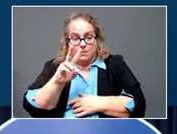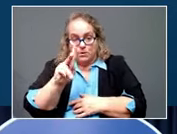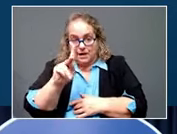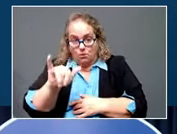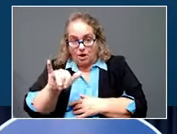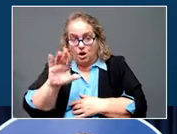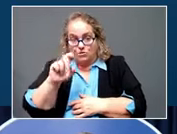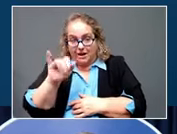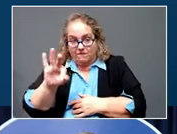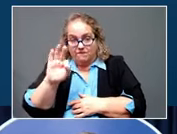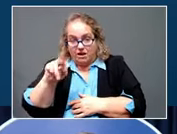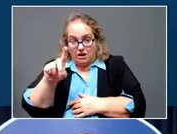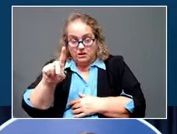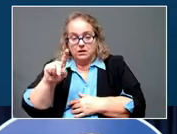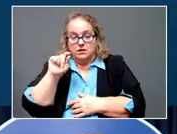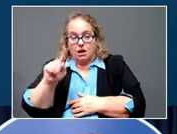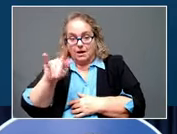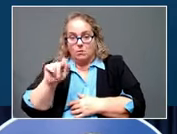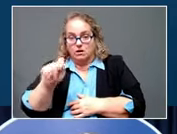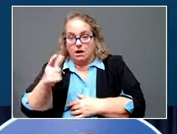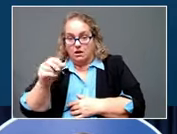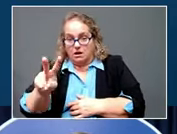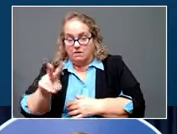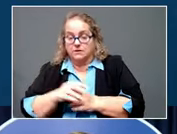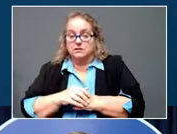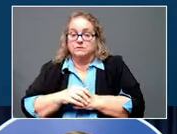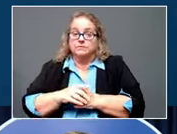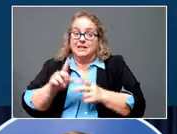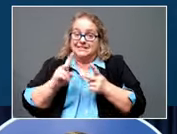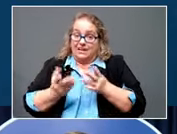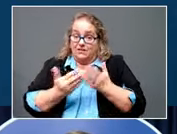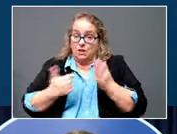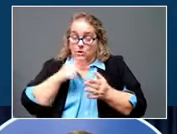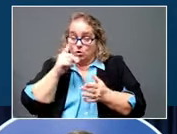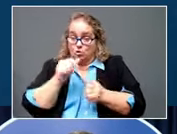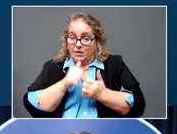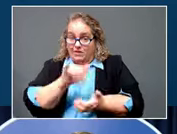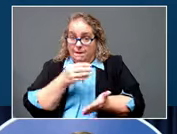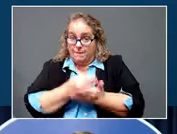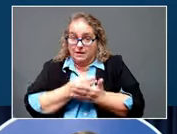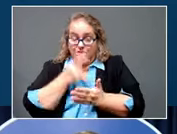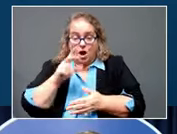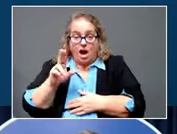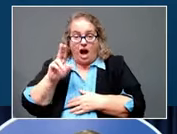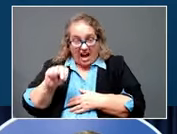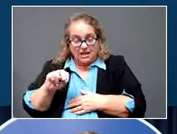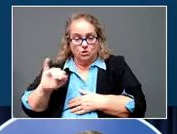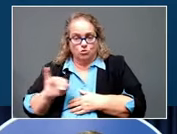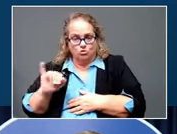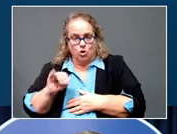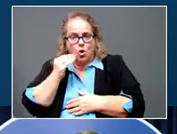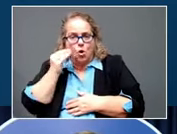wkyrelieffund.ky.gov. The second thing we're going to do with this fund is for uninsured homeowners. Now, FEMA has that